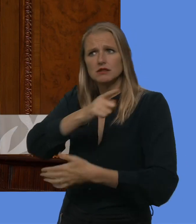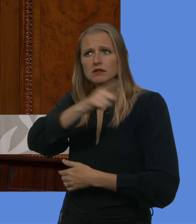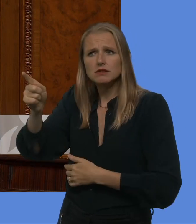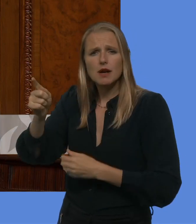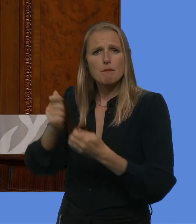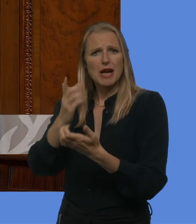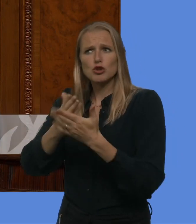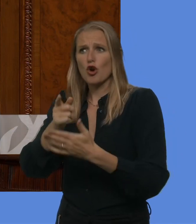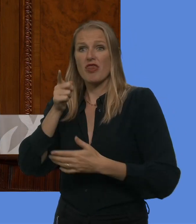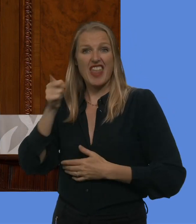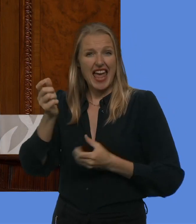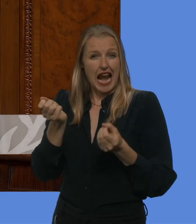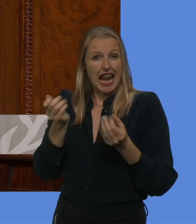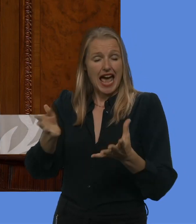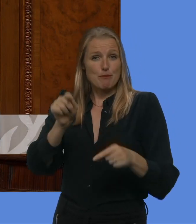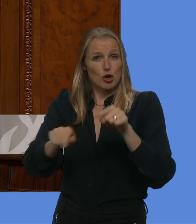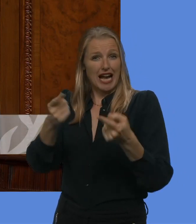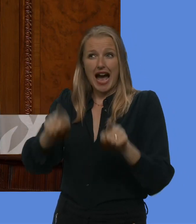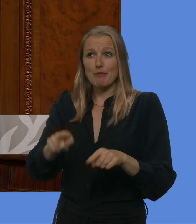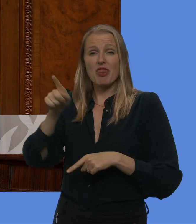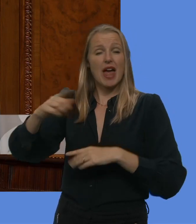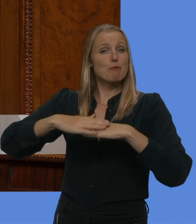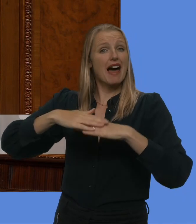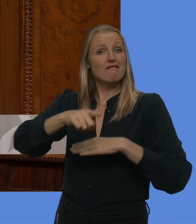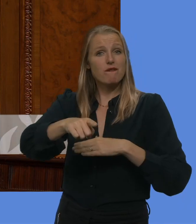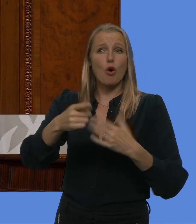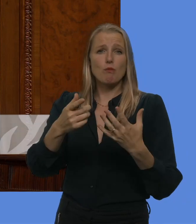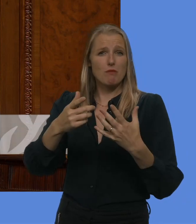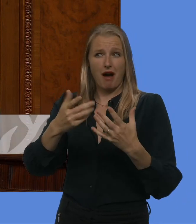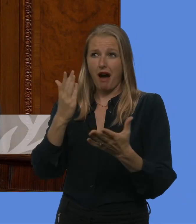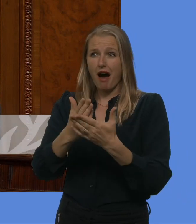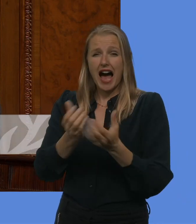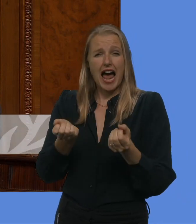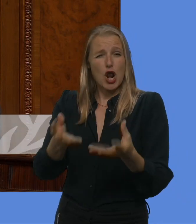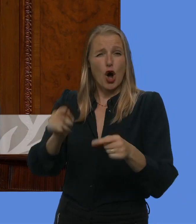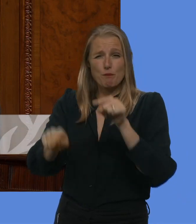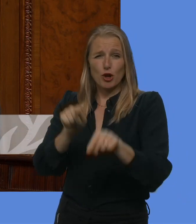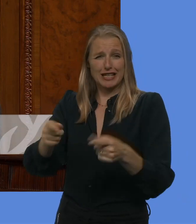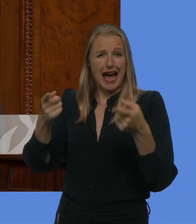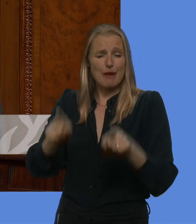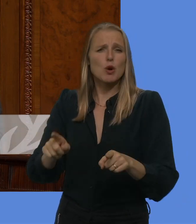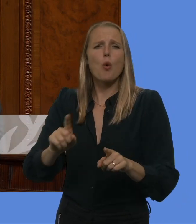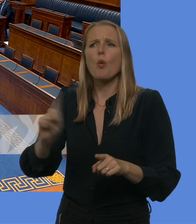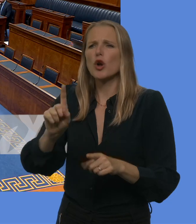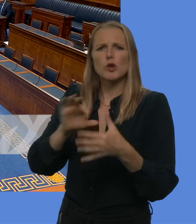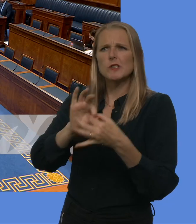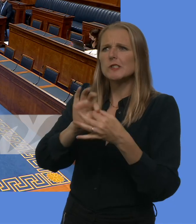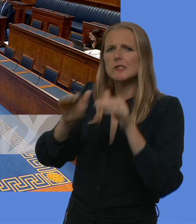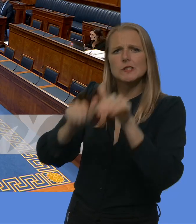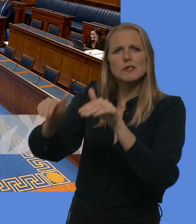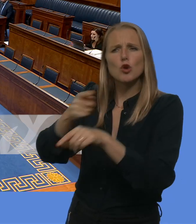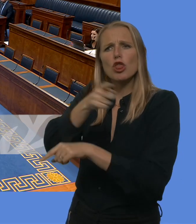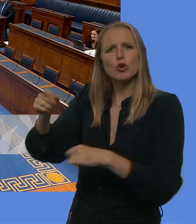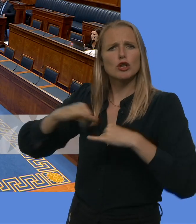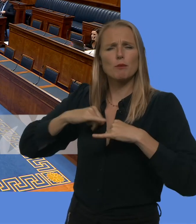havens for bullies and bullying behaviours, which are having a devastating impact on children and young people who are on the receiving end? Mr